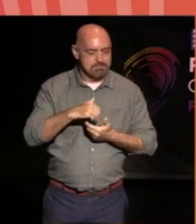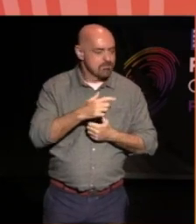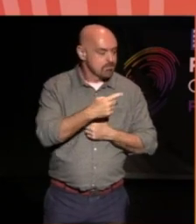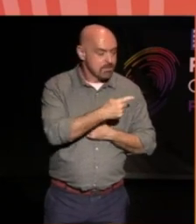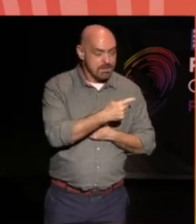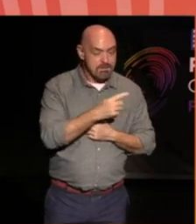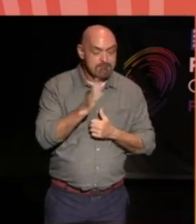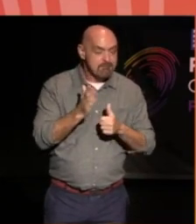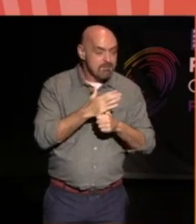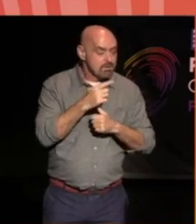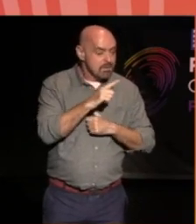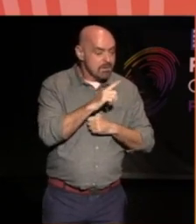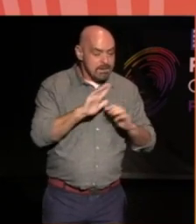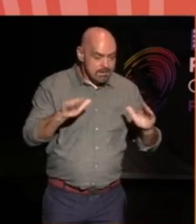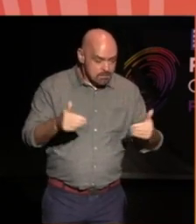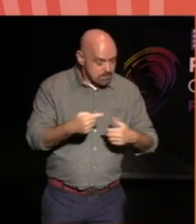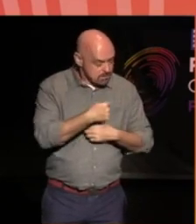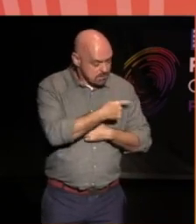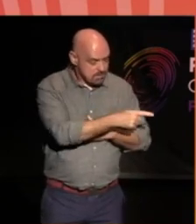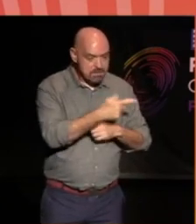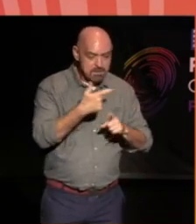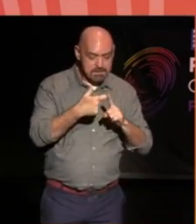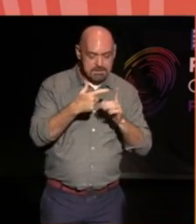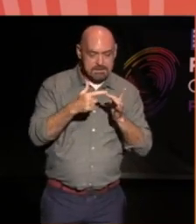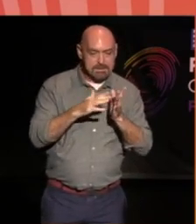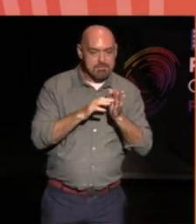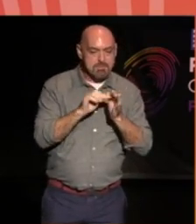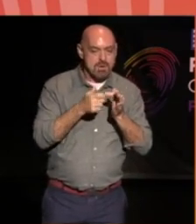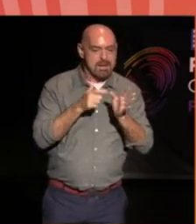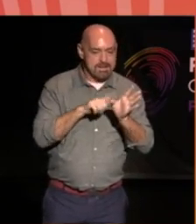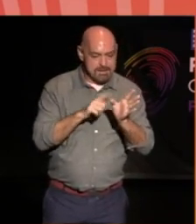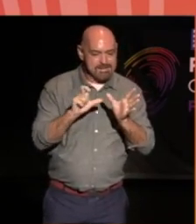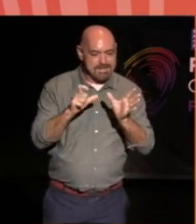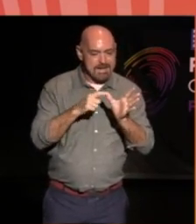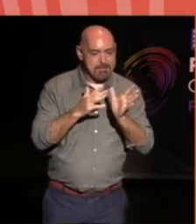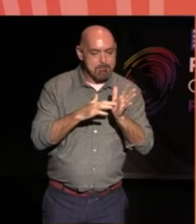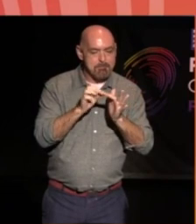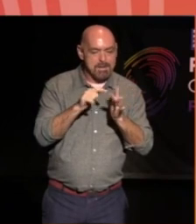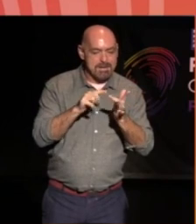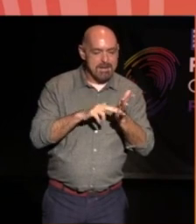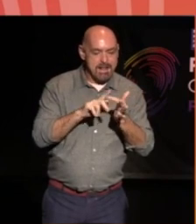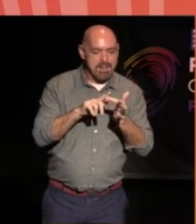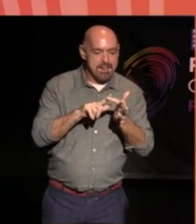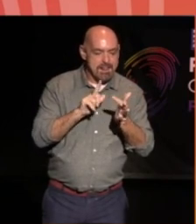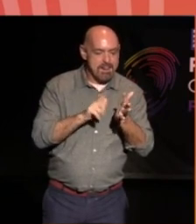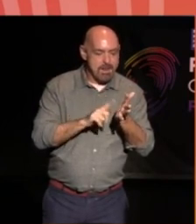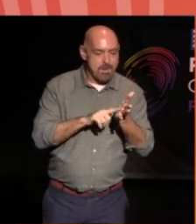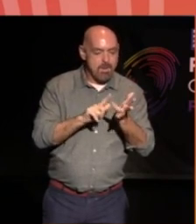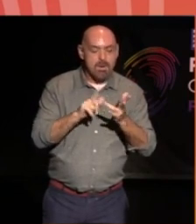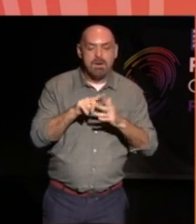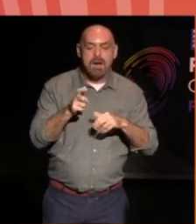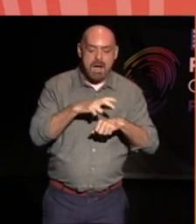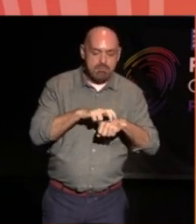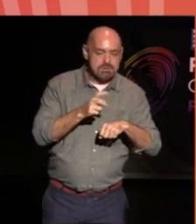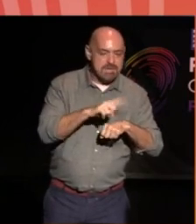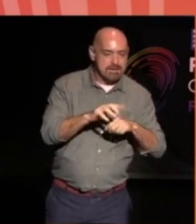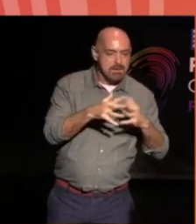So first of all, I wanted to introduce Kimberly Campanello. She's an award-winning Irish and